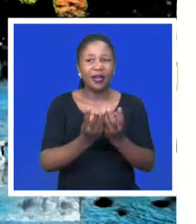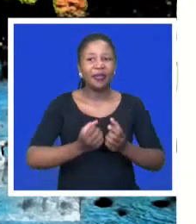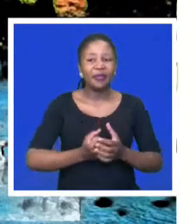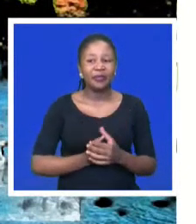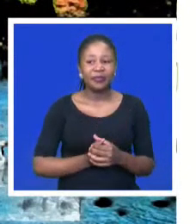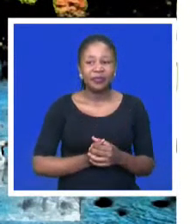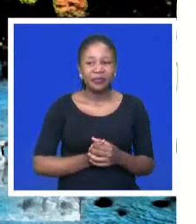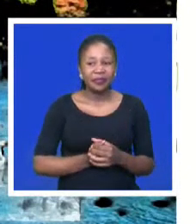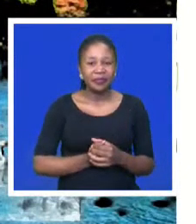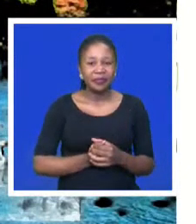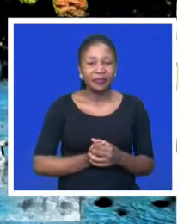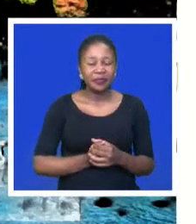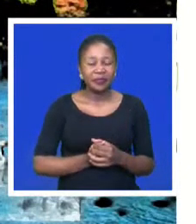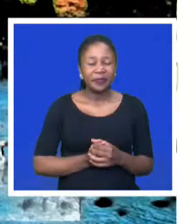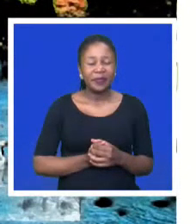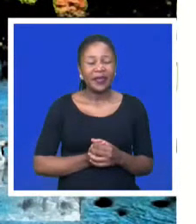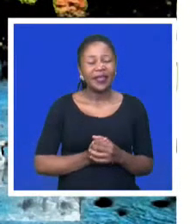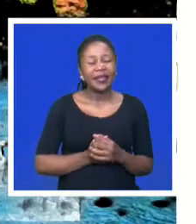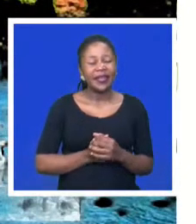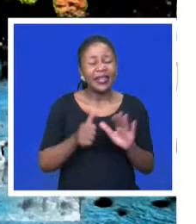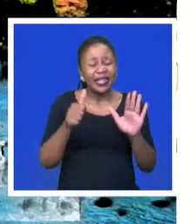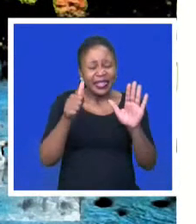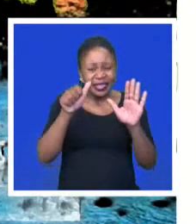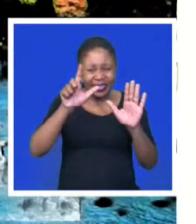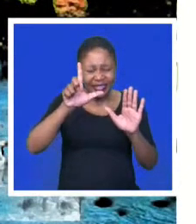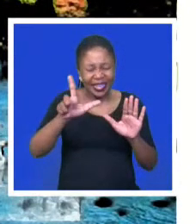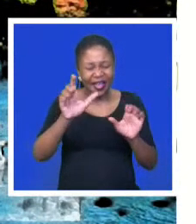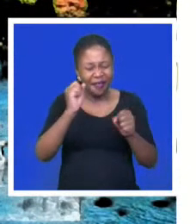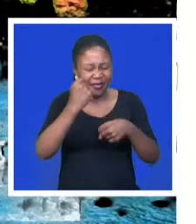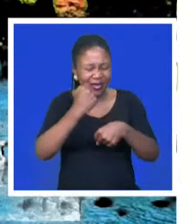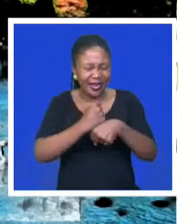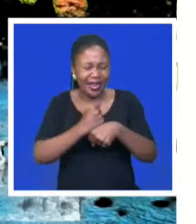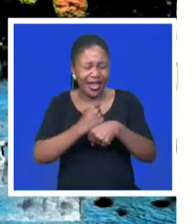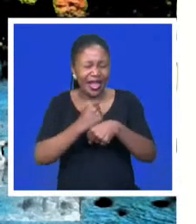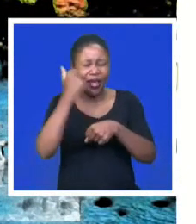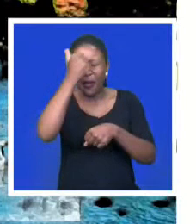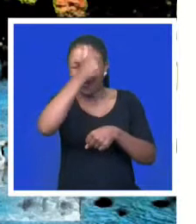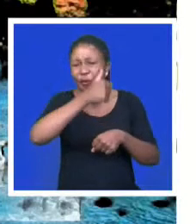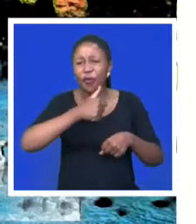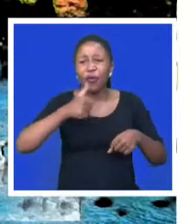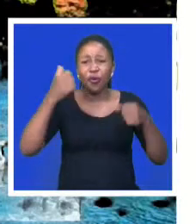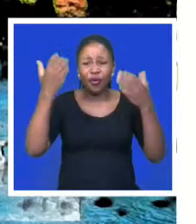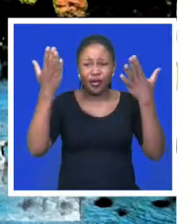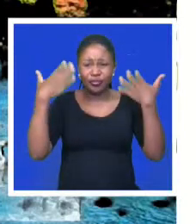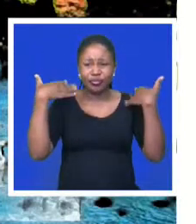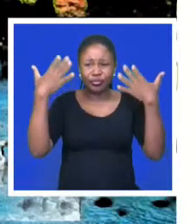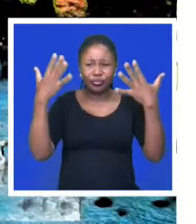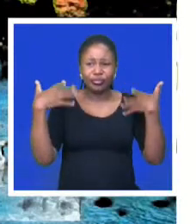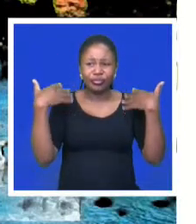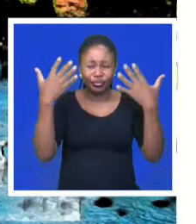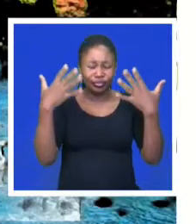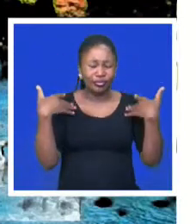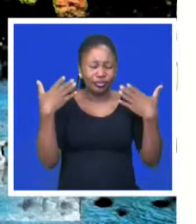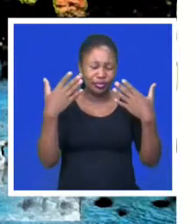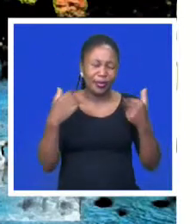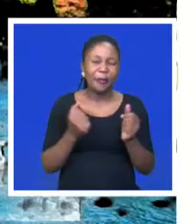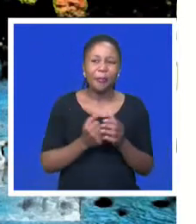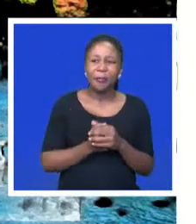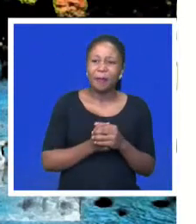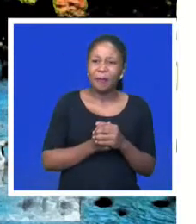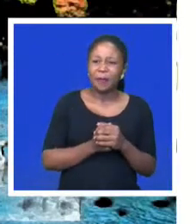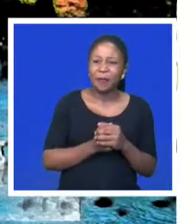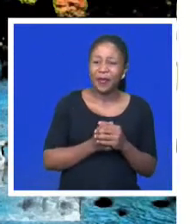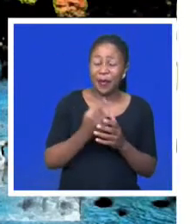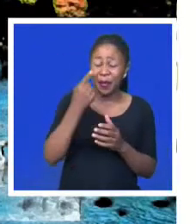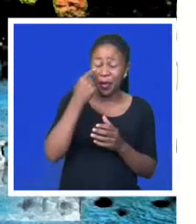Okay, dear Lena. Let us look at our picture here. It's an example of God's creation.